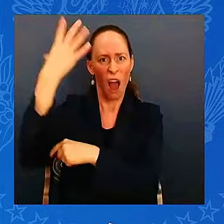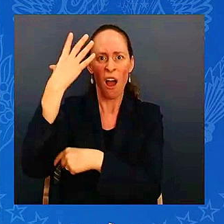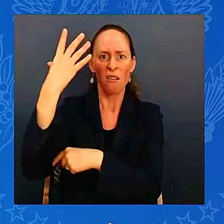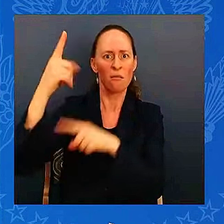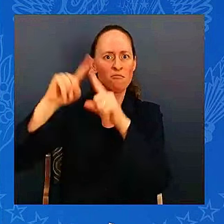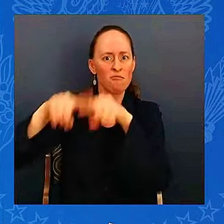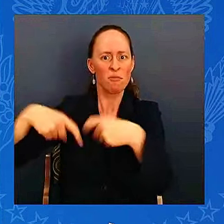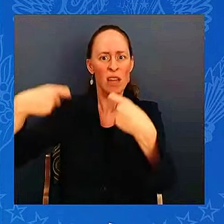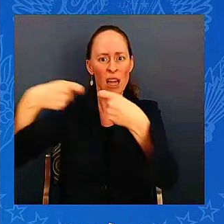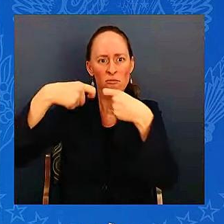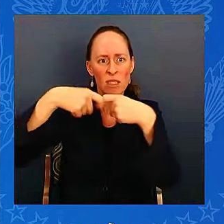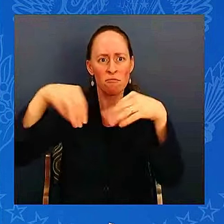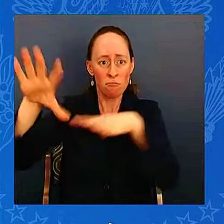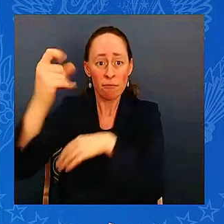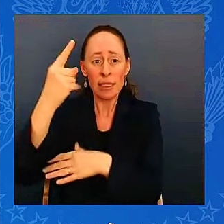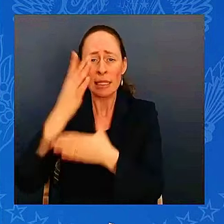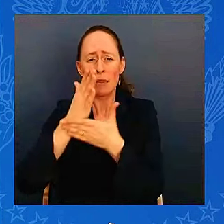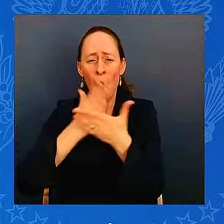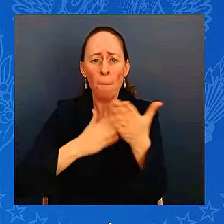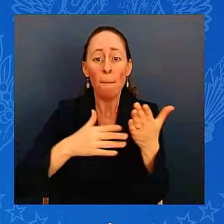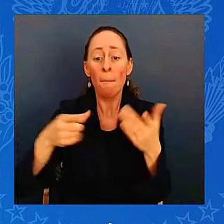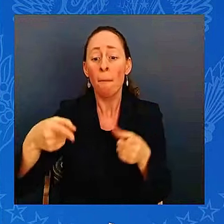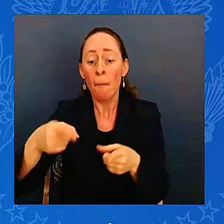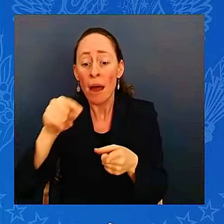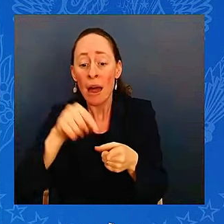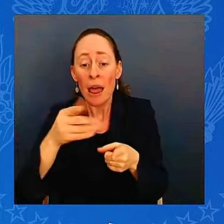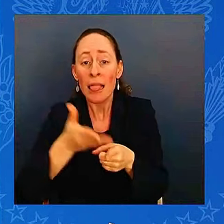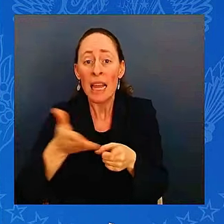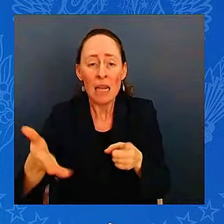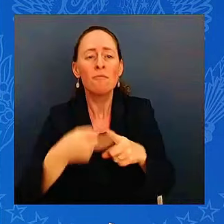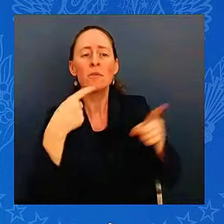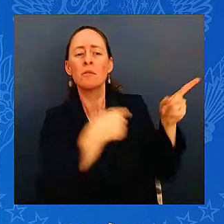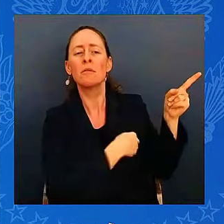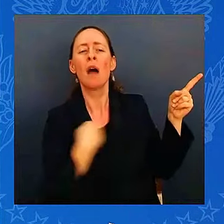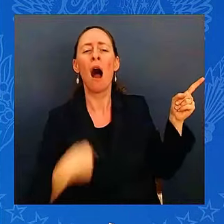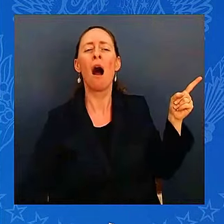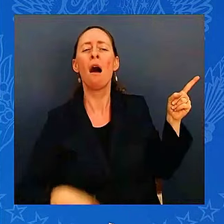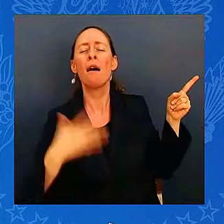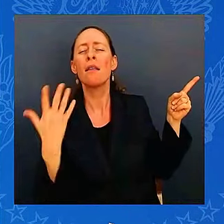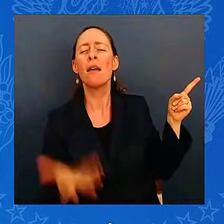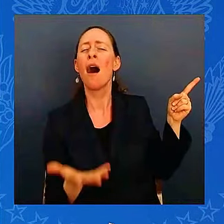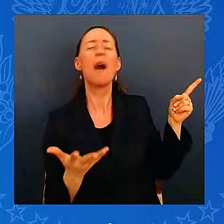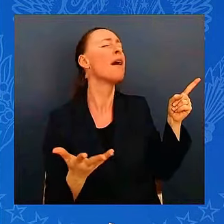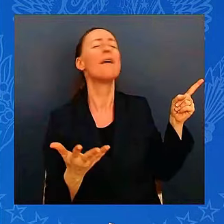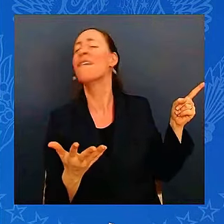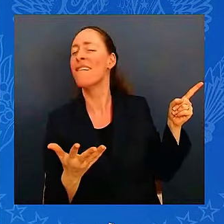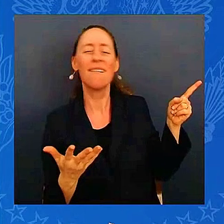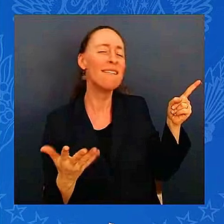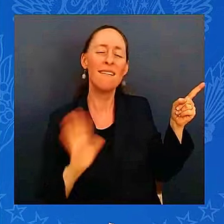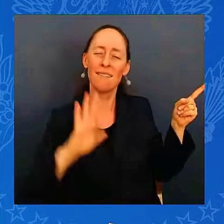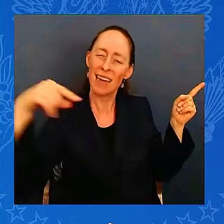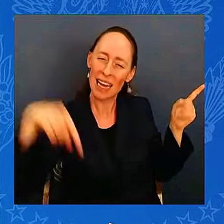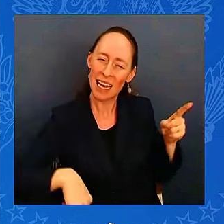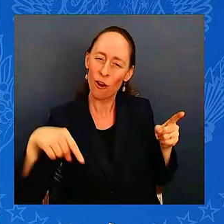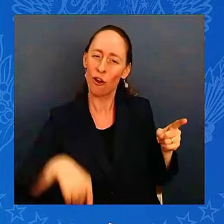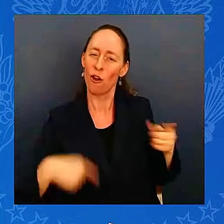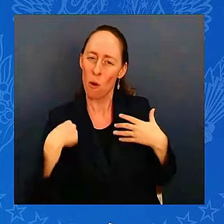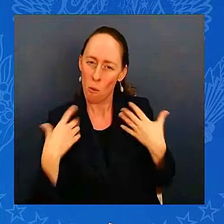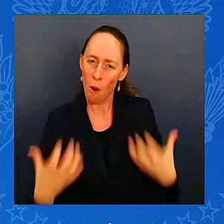we're turning that around. American solar panel manufacturing is up 4 times what it was 4 years ago, with more to